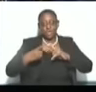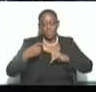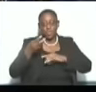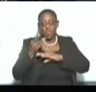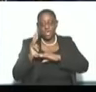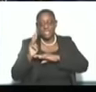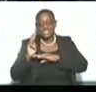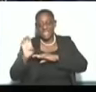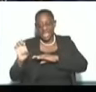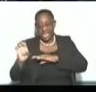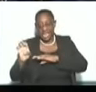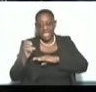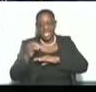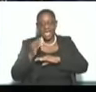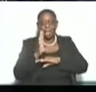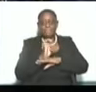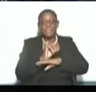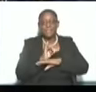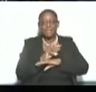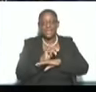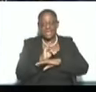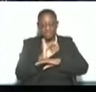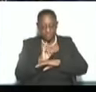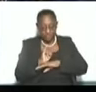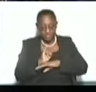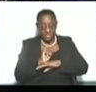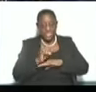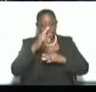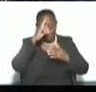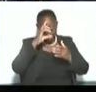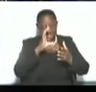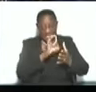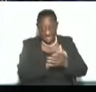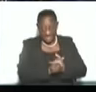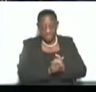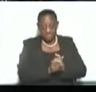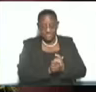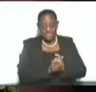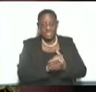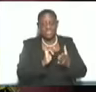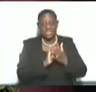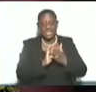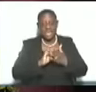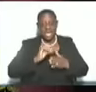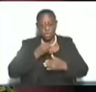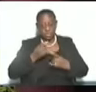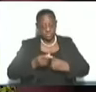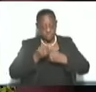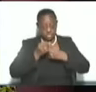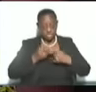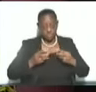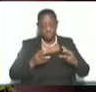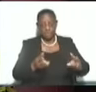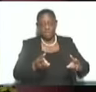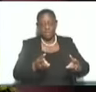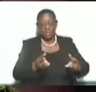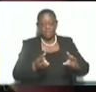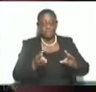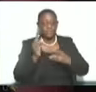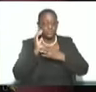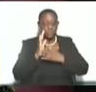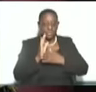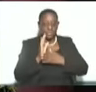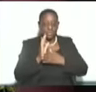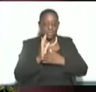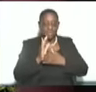and Bimini. He firmly believed that our tenacious and unique past should undergird each